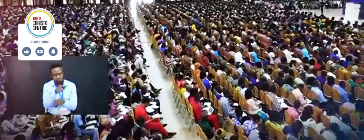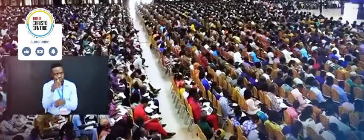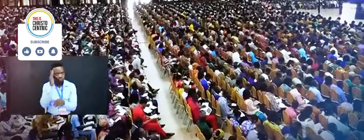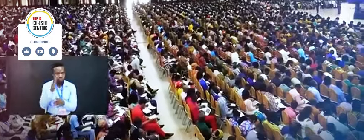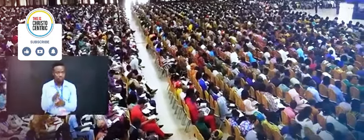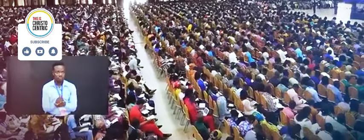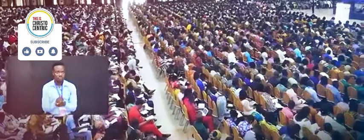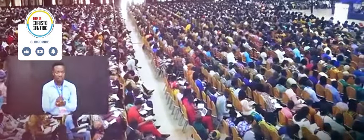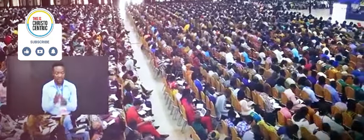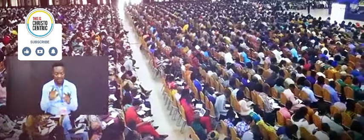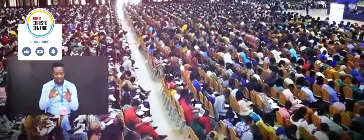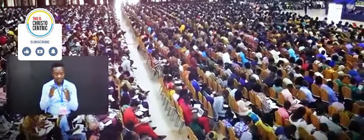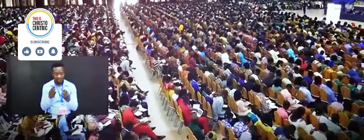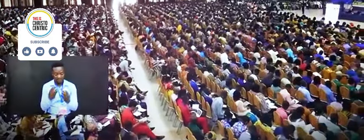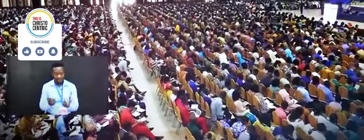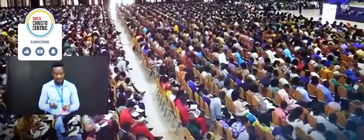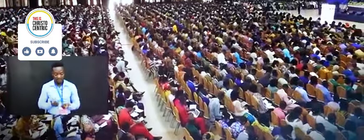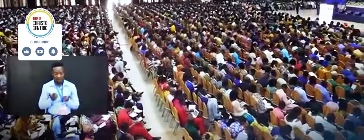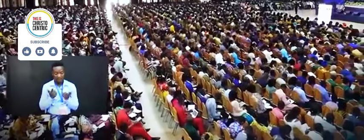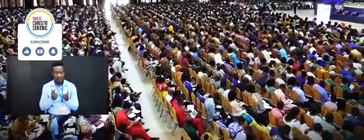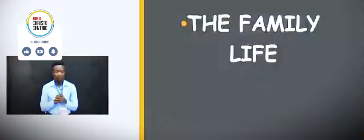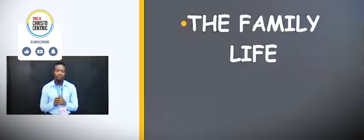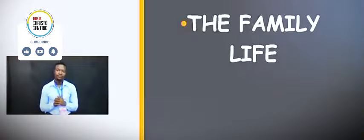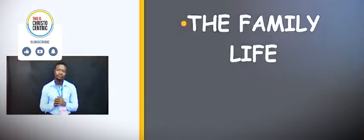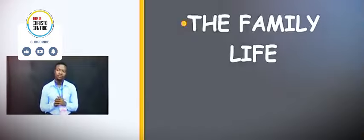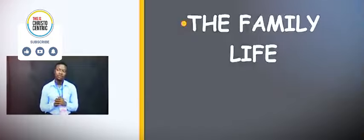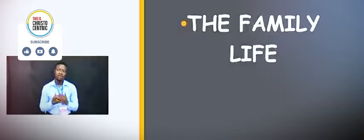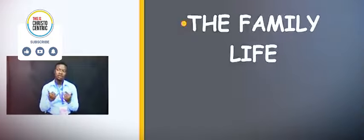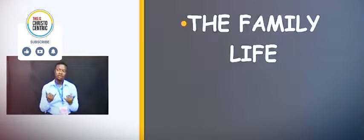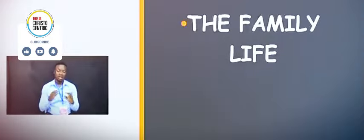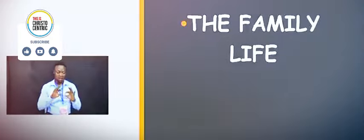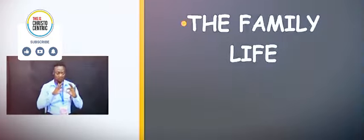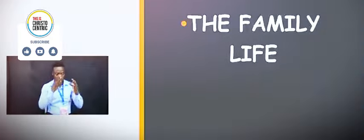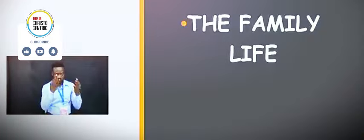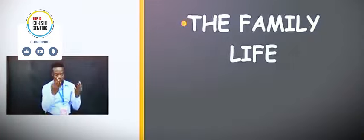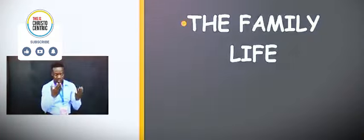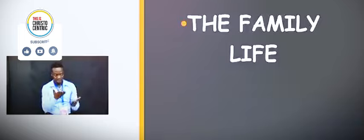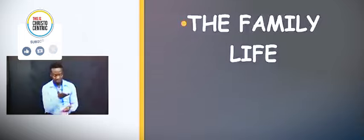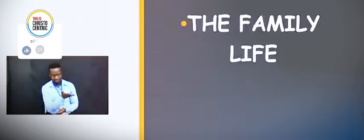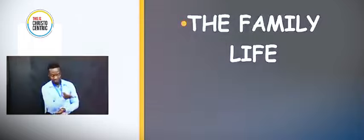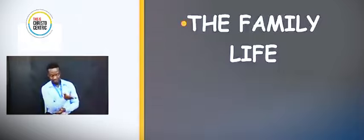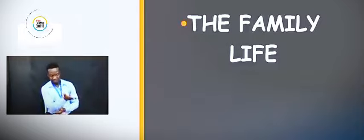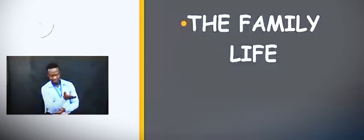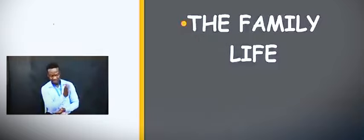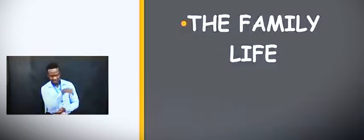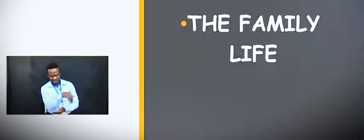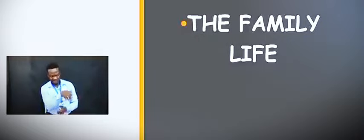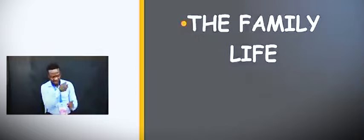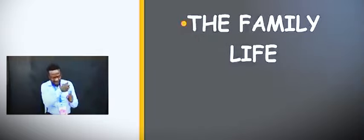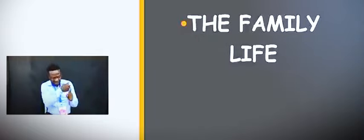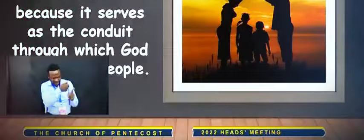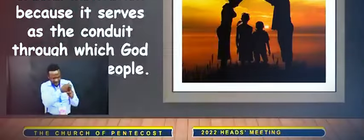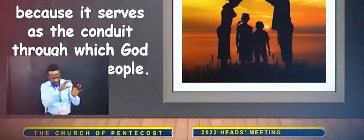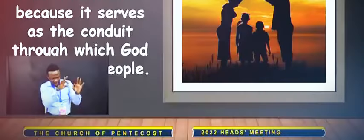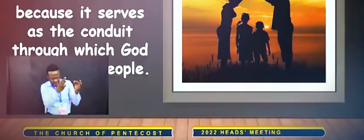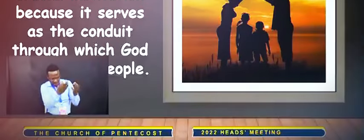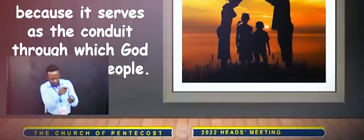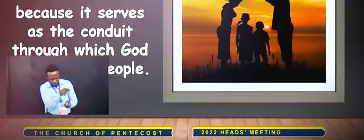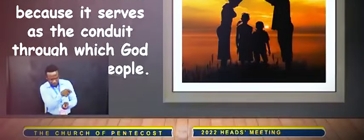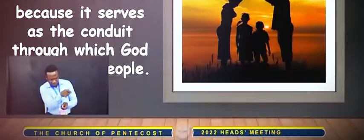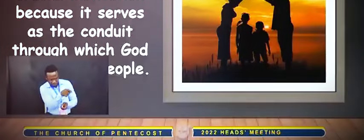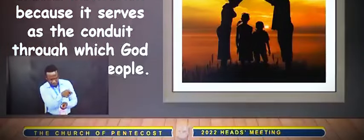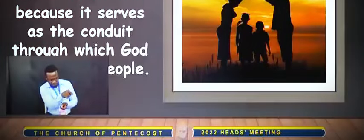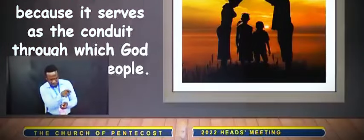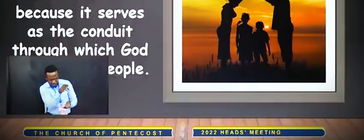Family life. The family is a crucial institution because it serves as the conduit